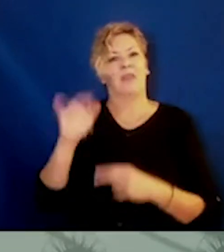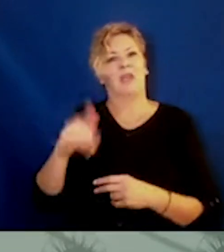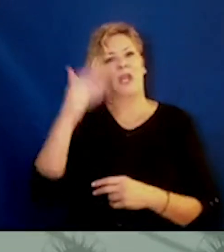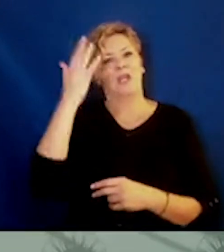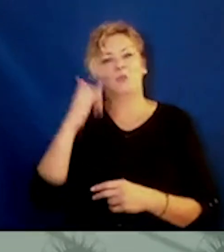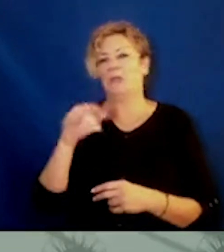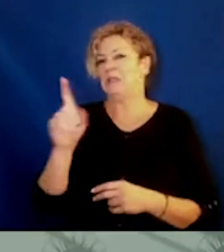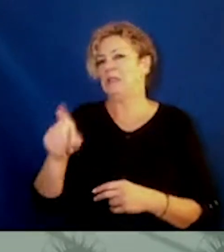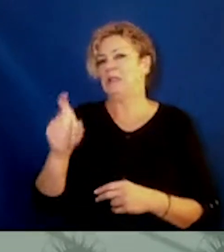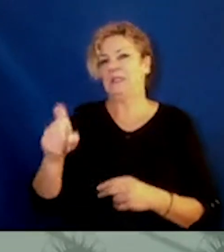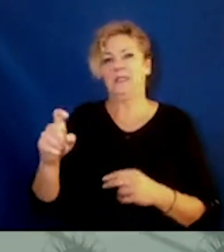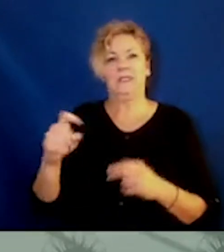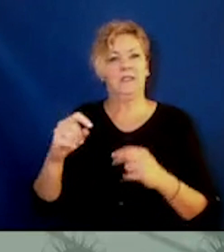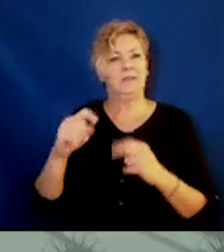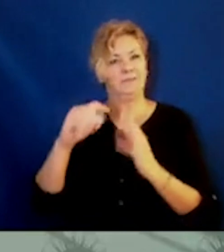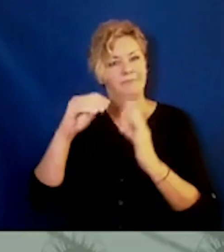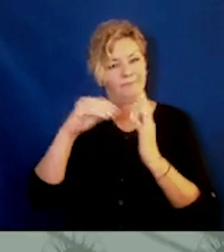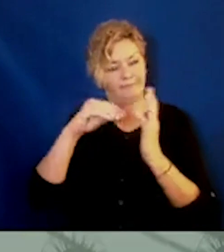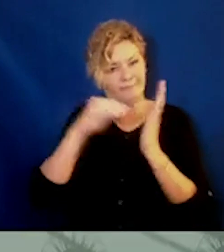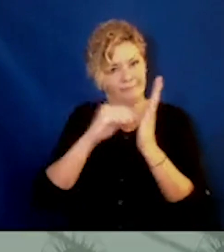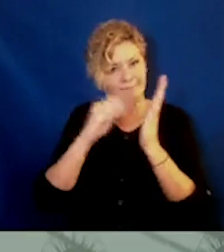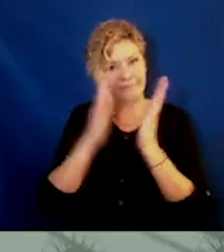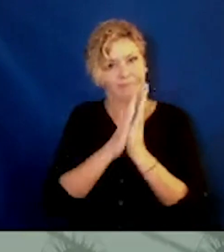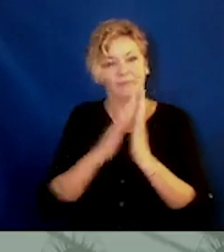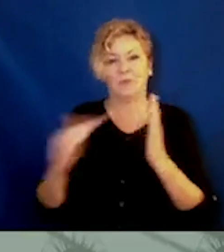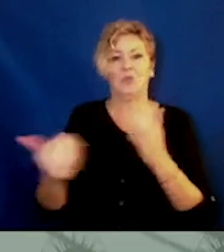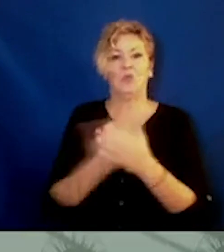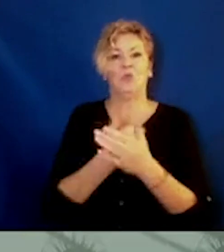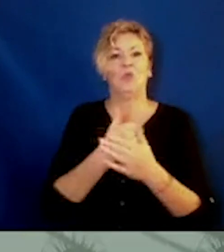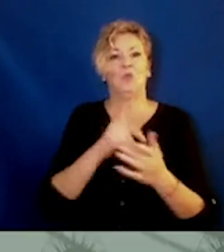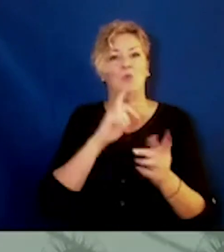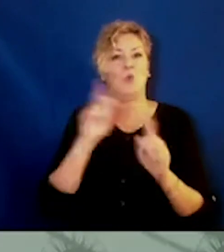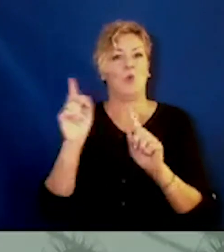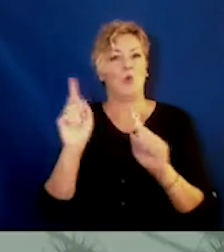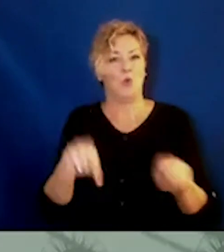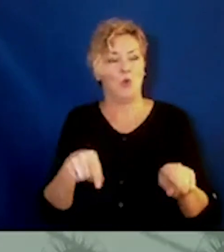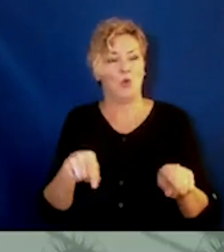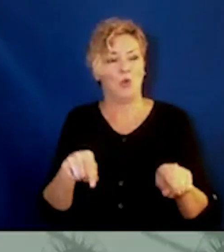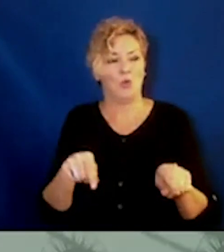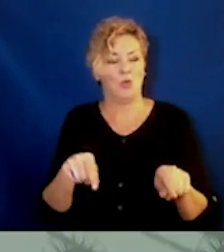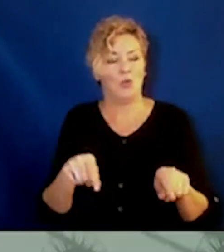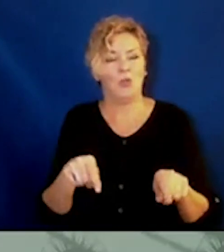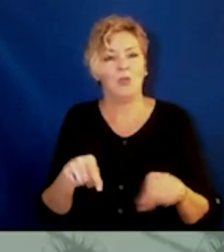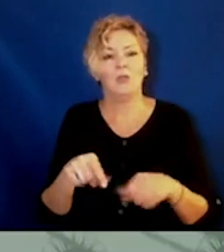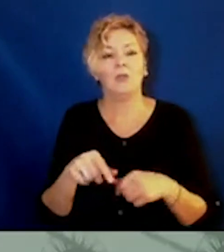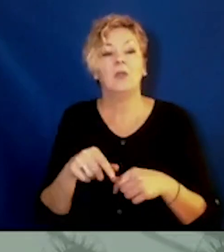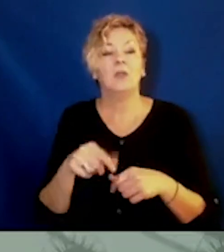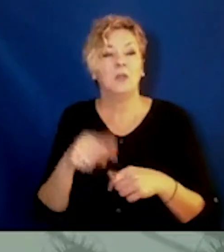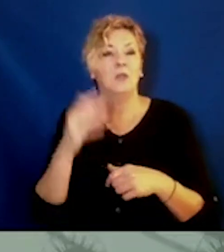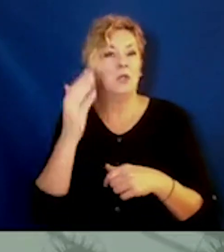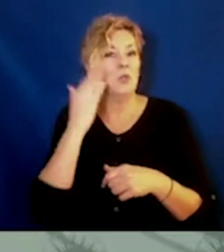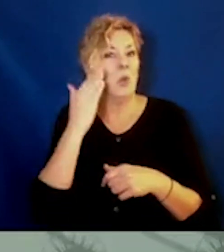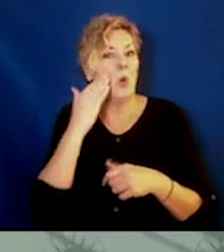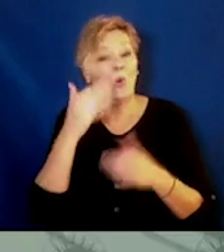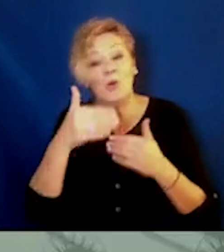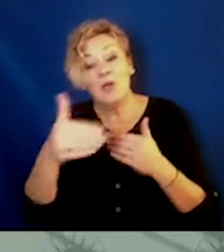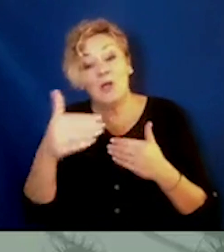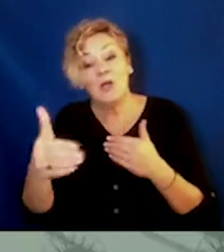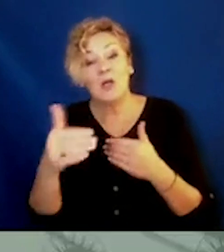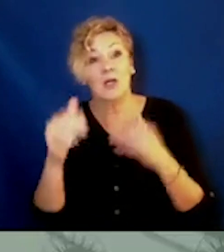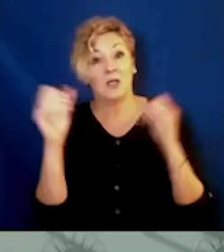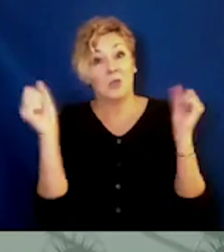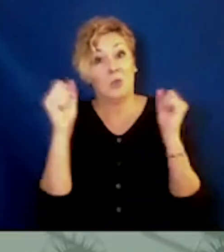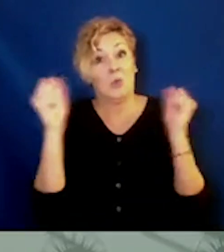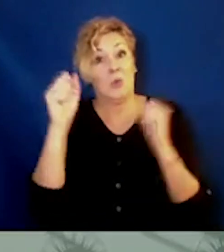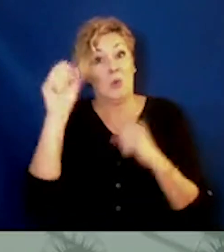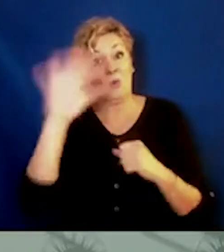we review, as you know, every case, have occurred not with cameras around and not in the way we can visualize, but